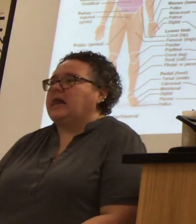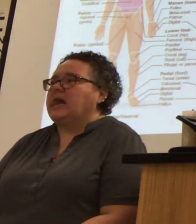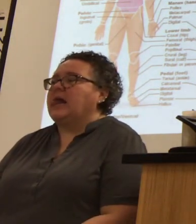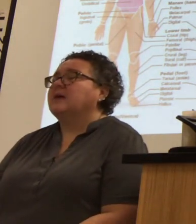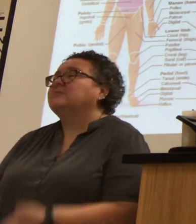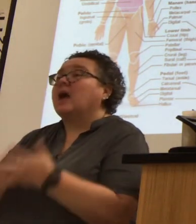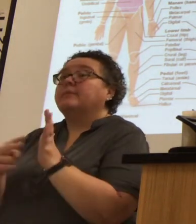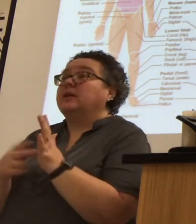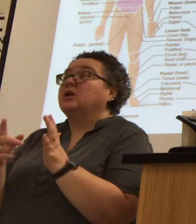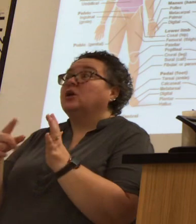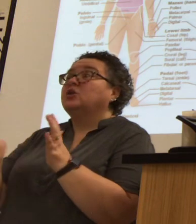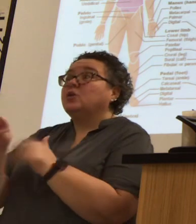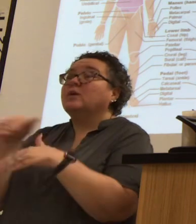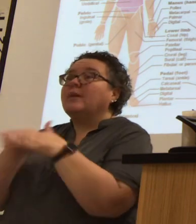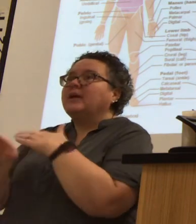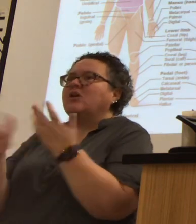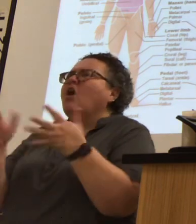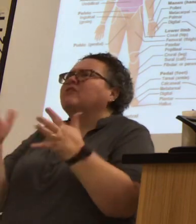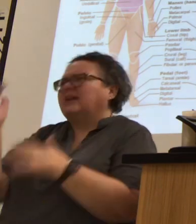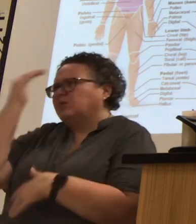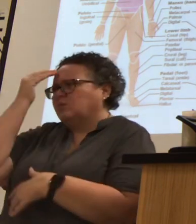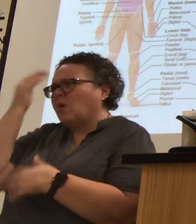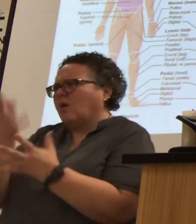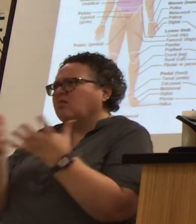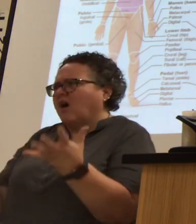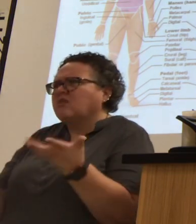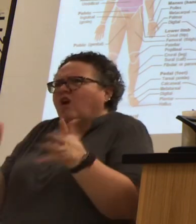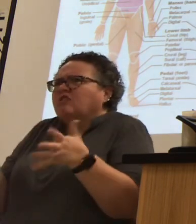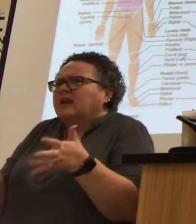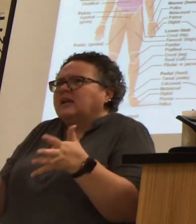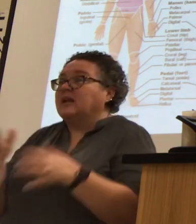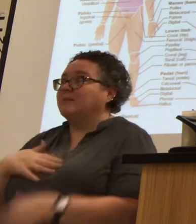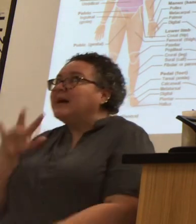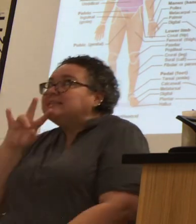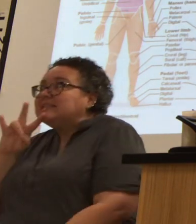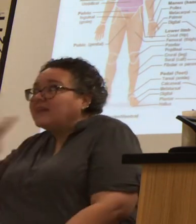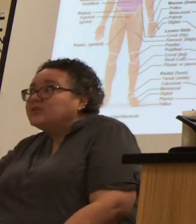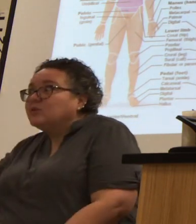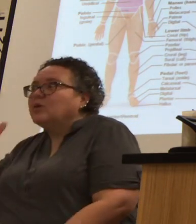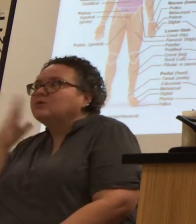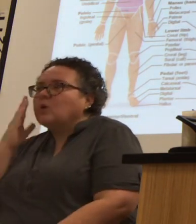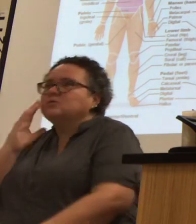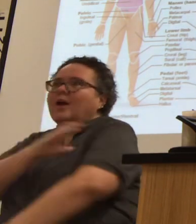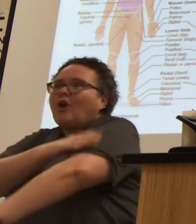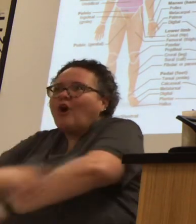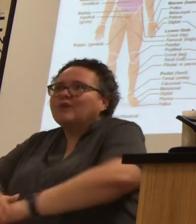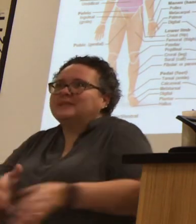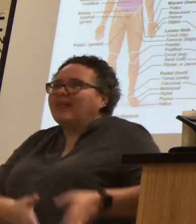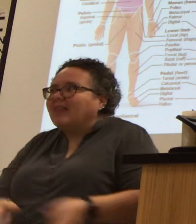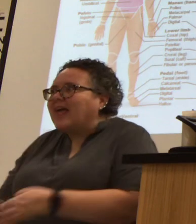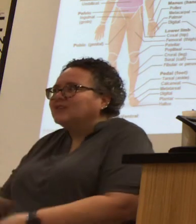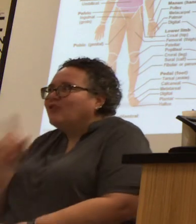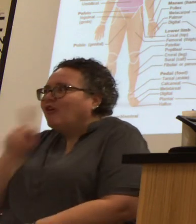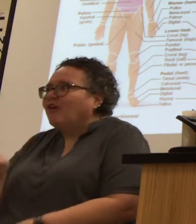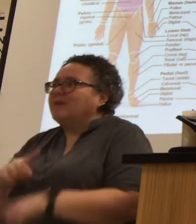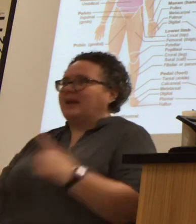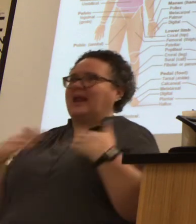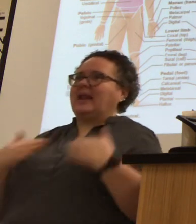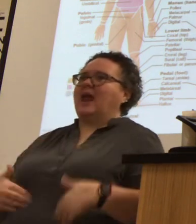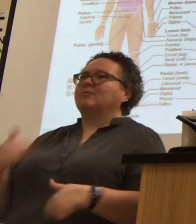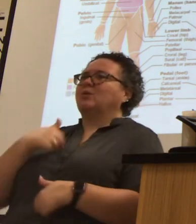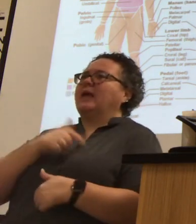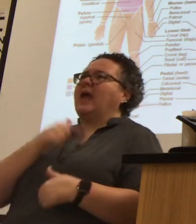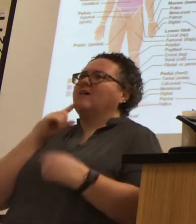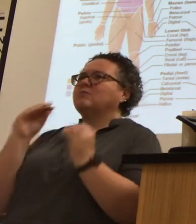I mean, you come in with a lot of this knowledge. I mean, my 7-year-old knows what arms and legs are. But in anatomy, we have more